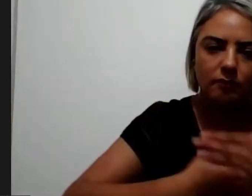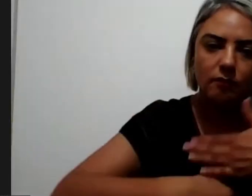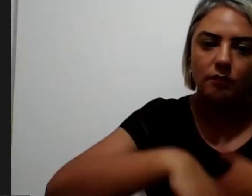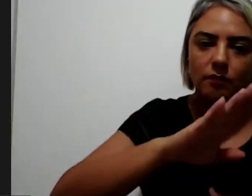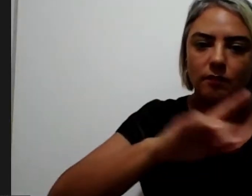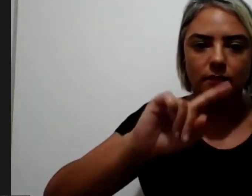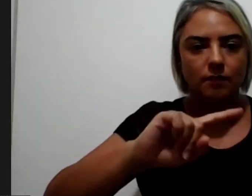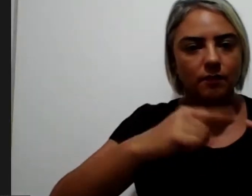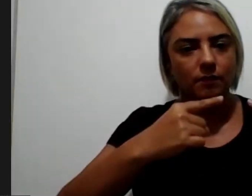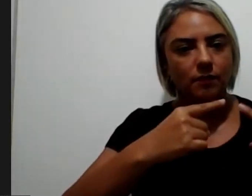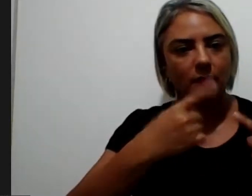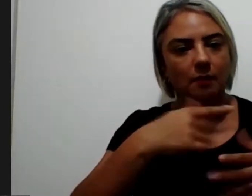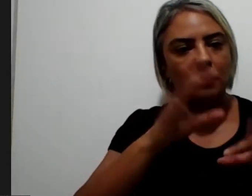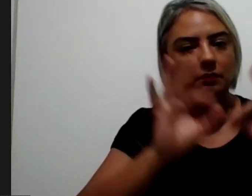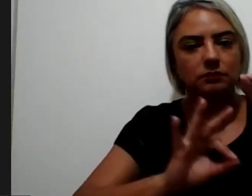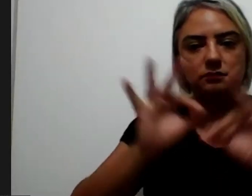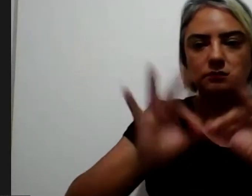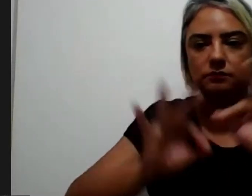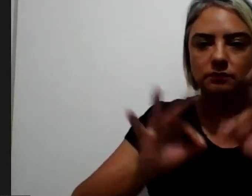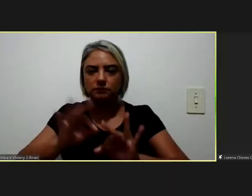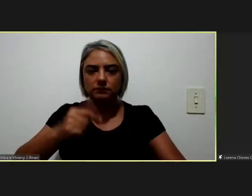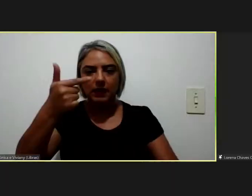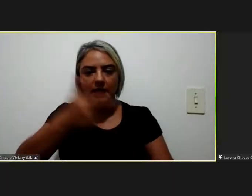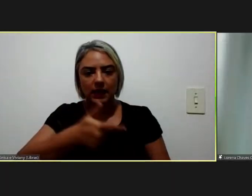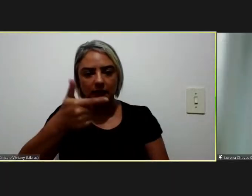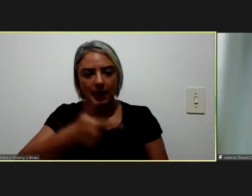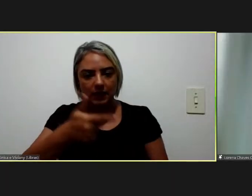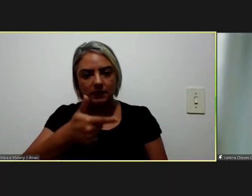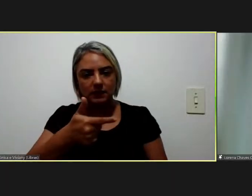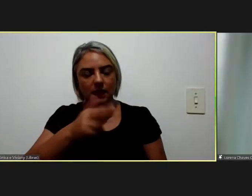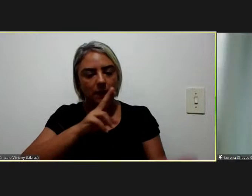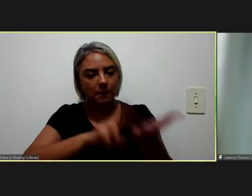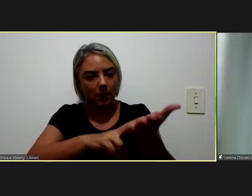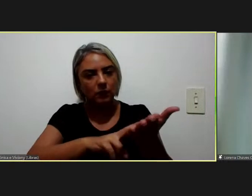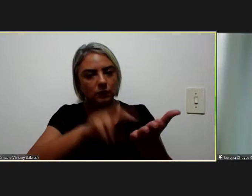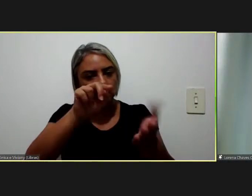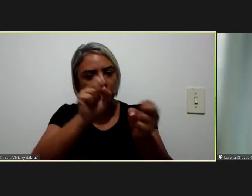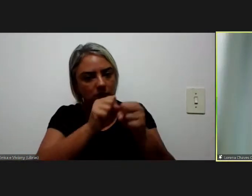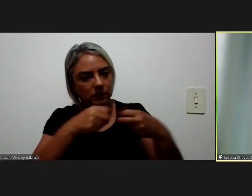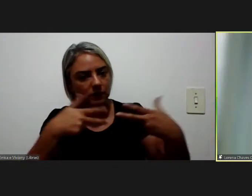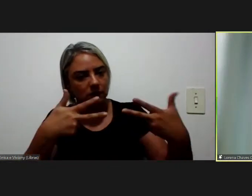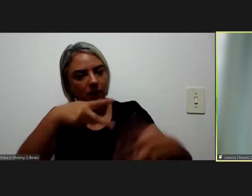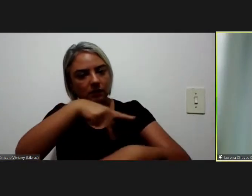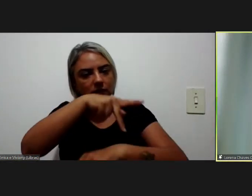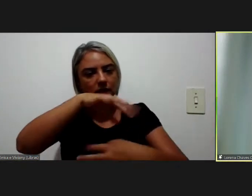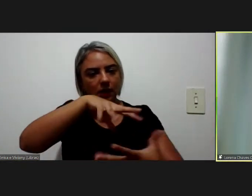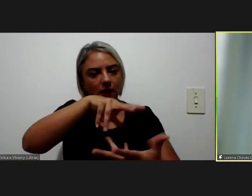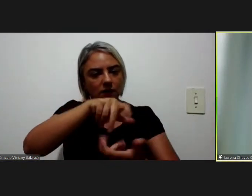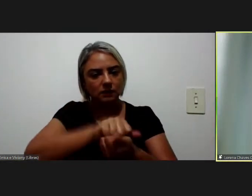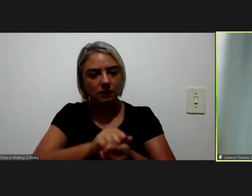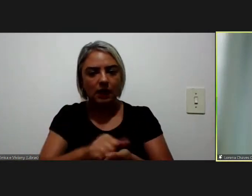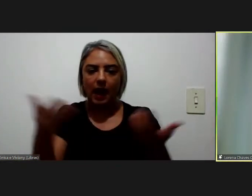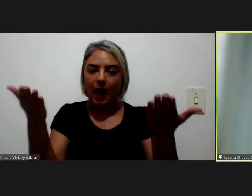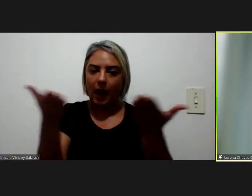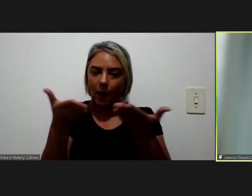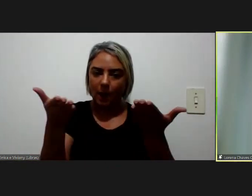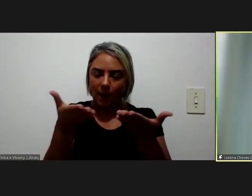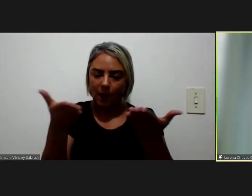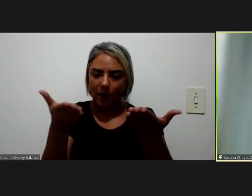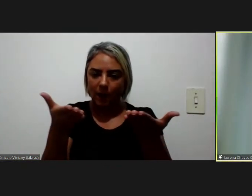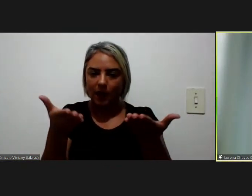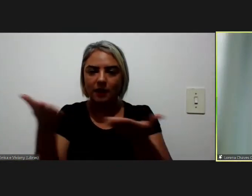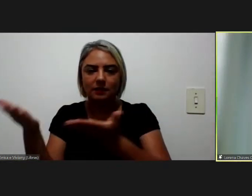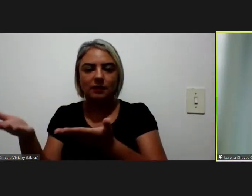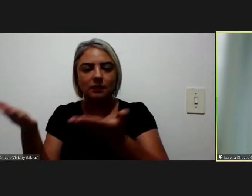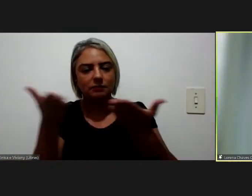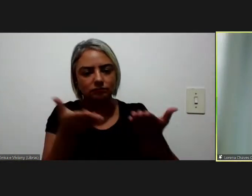seminary, and it's going to help us to reflect, to make the second ladder which will be the product